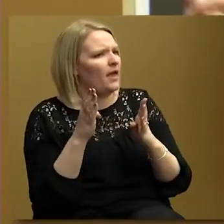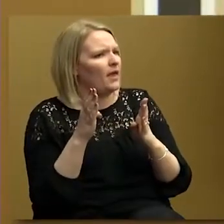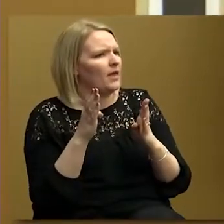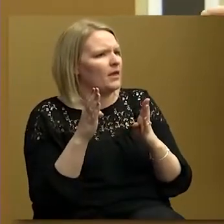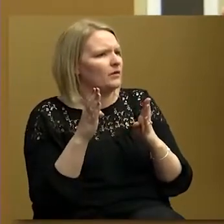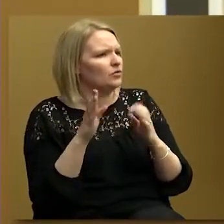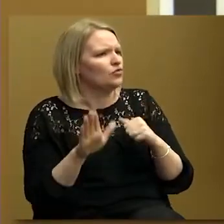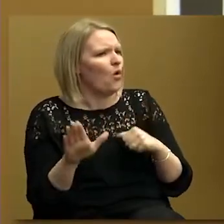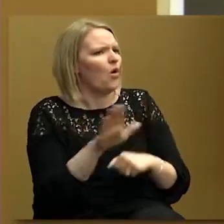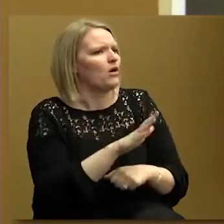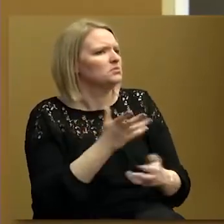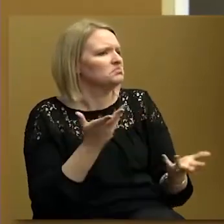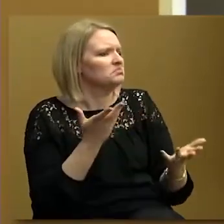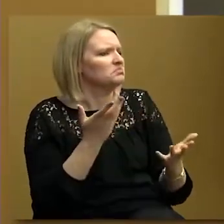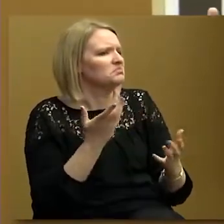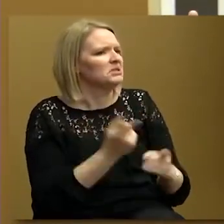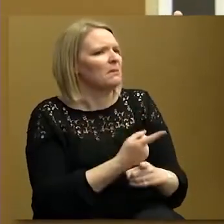doing?